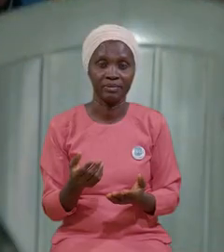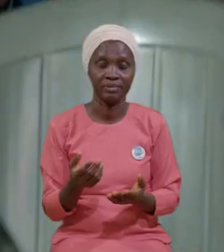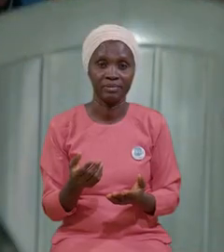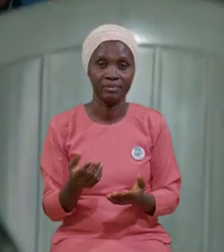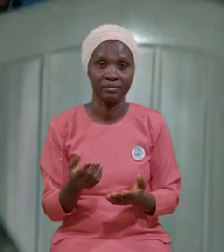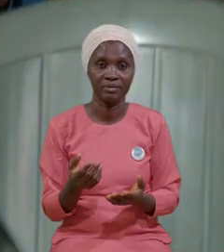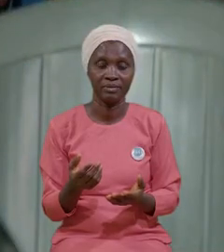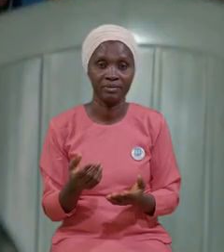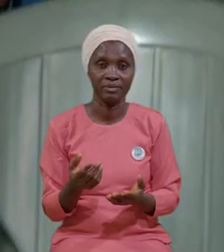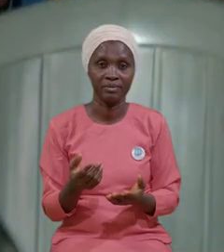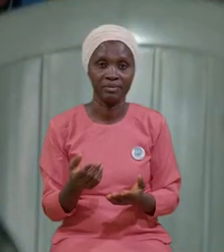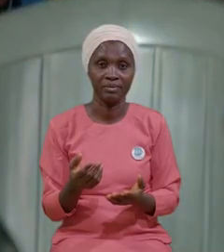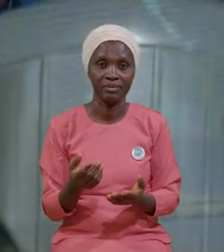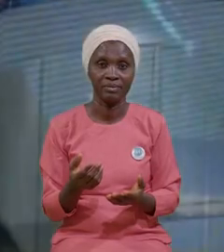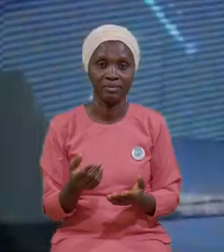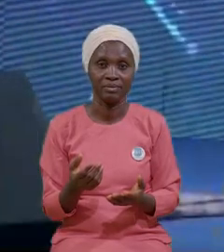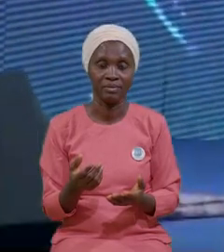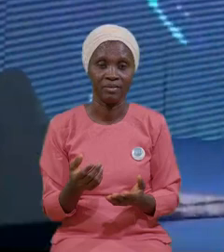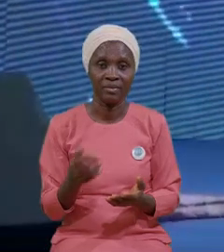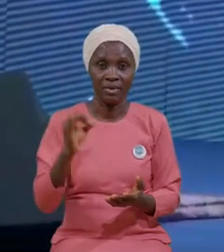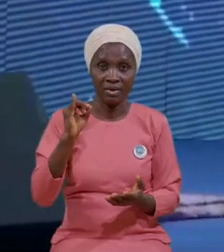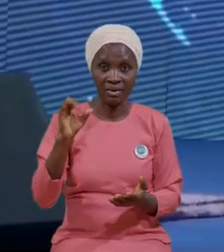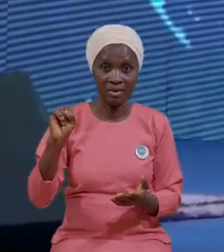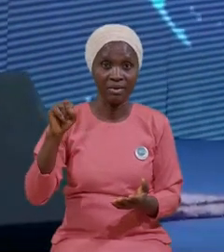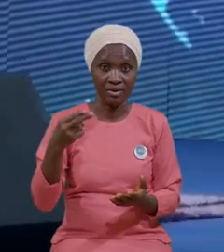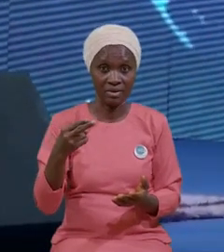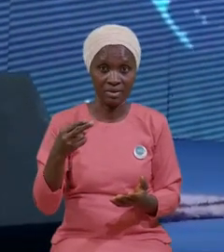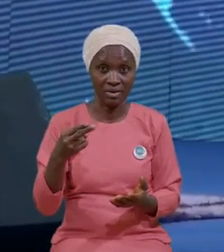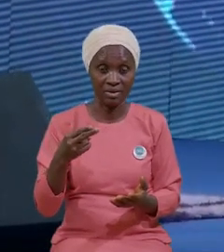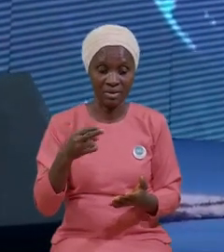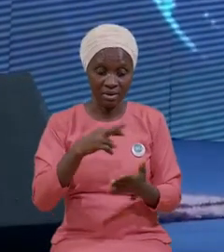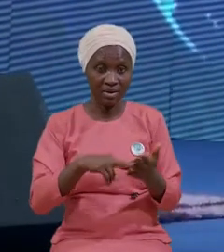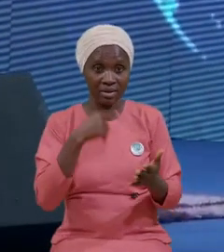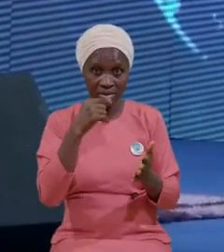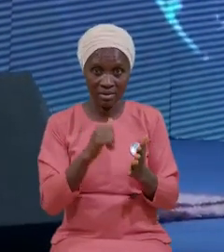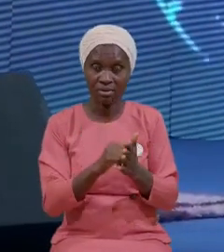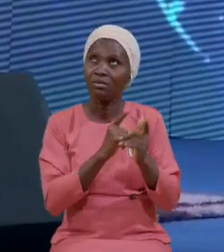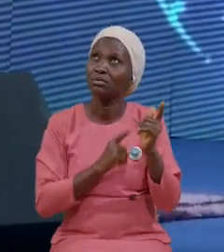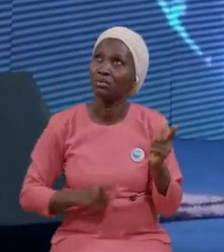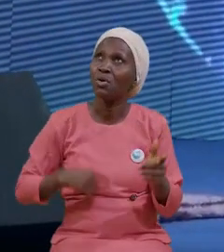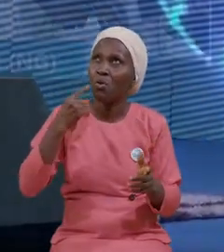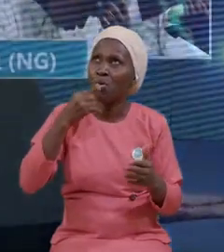For Isaiah saith, Lord, who has believed our report?